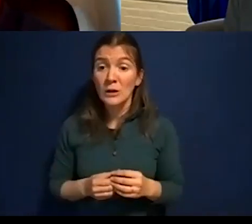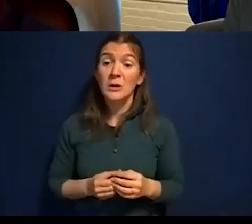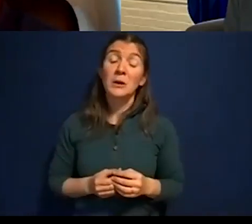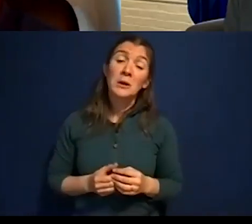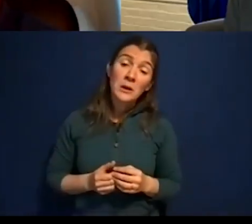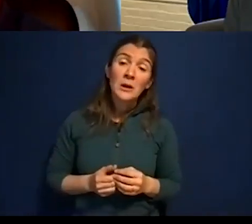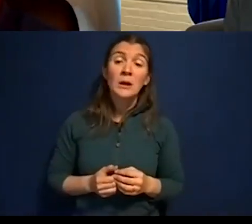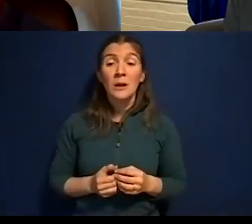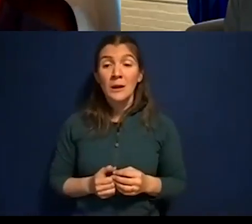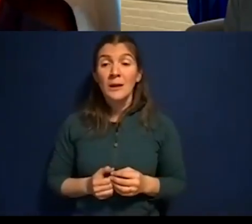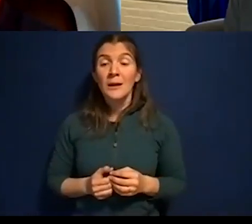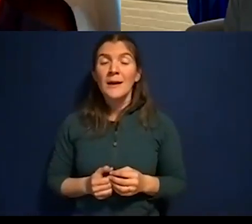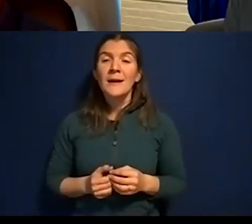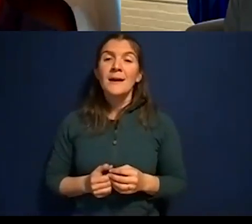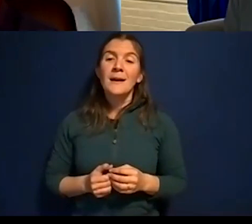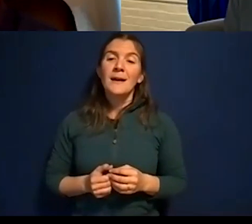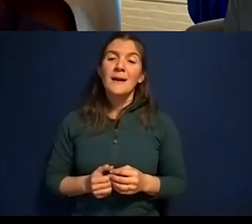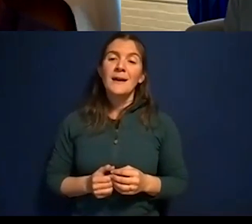It's kind of one of those